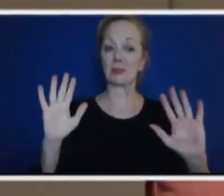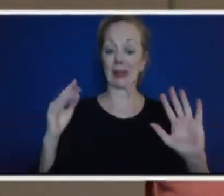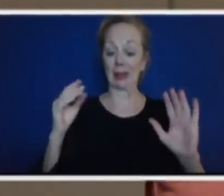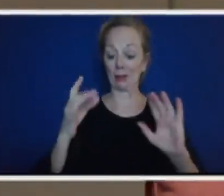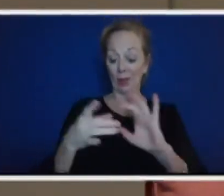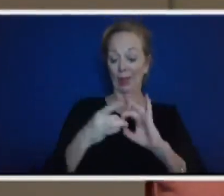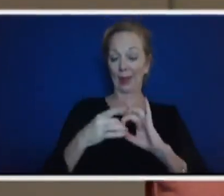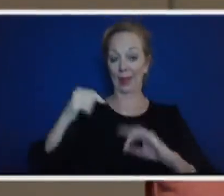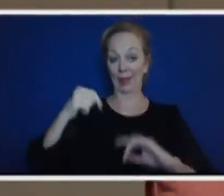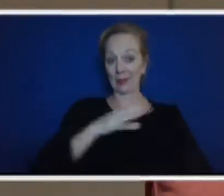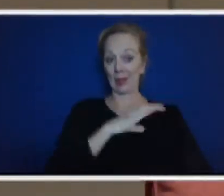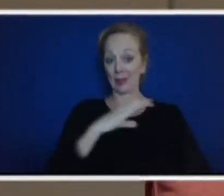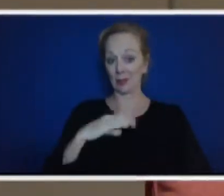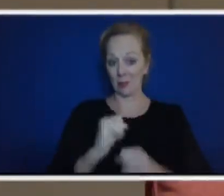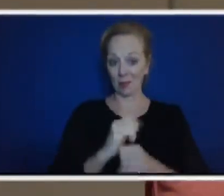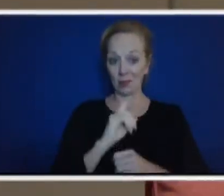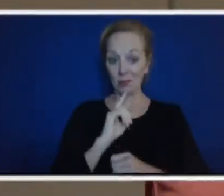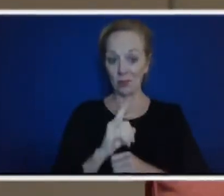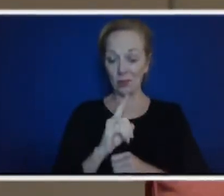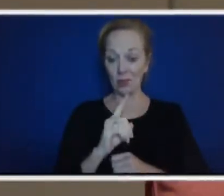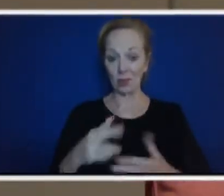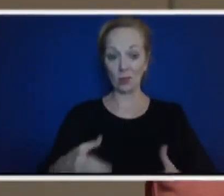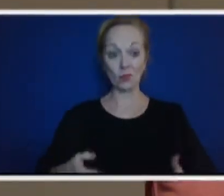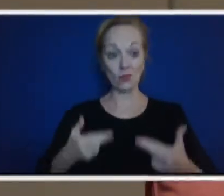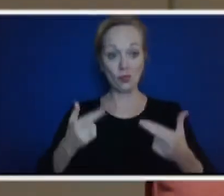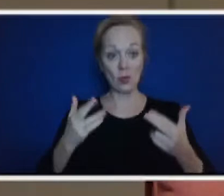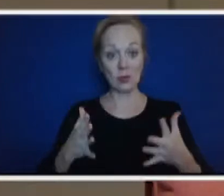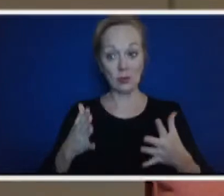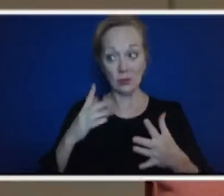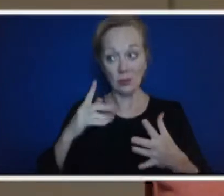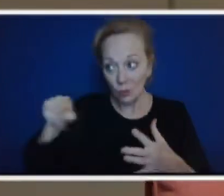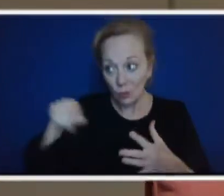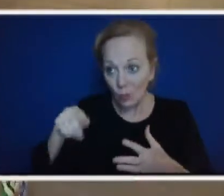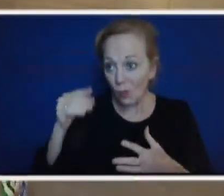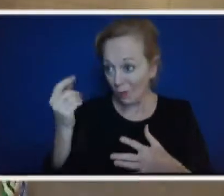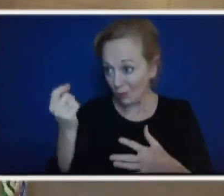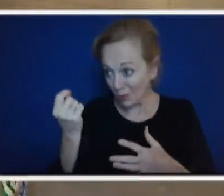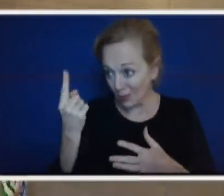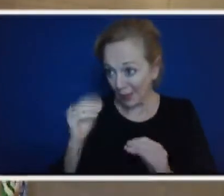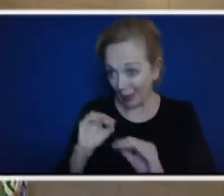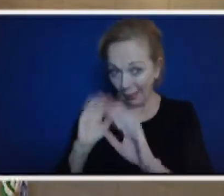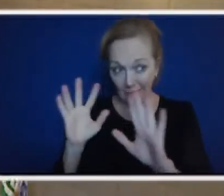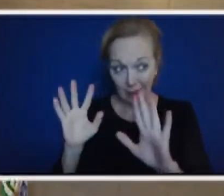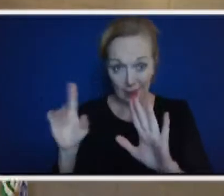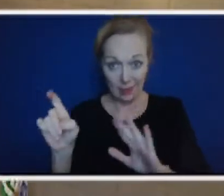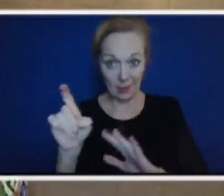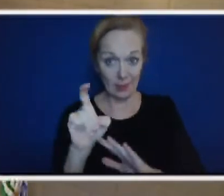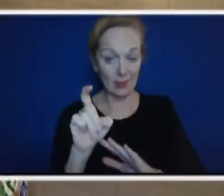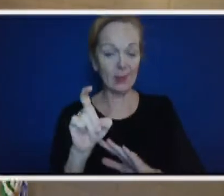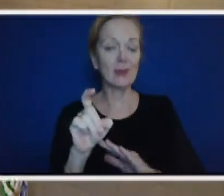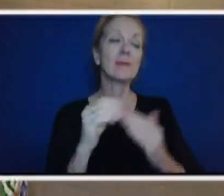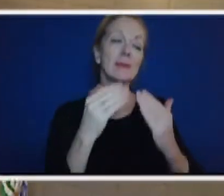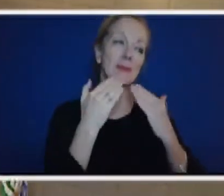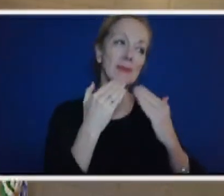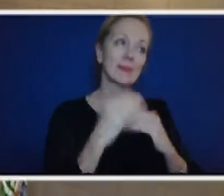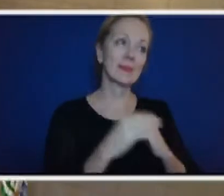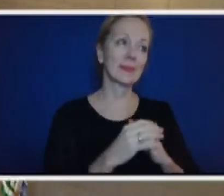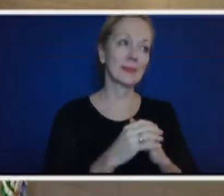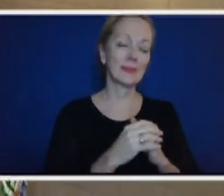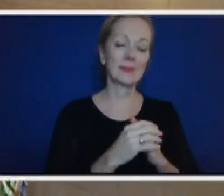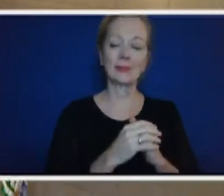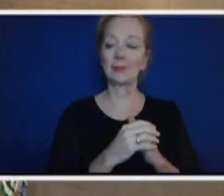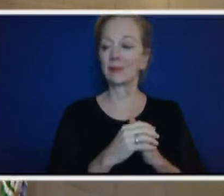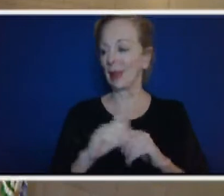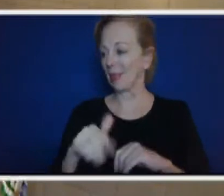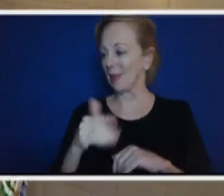So I would just want to make sure that the residents were very, very clear about that. Thank you. Thank you, Ms. Johnson. Ms. Anderson? Thank you,